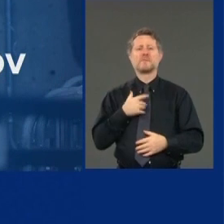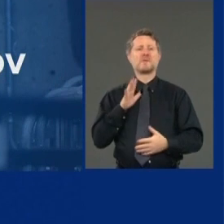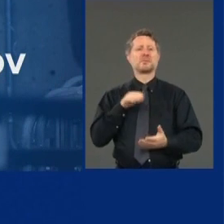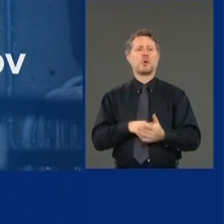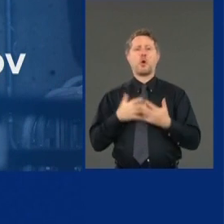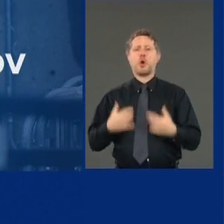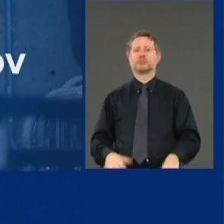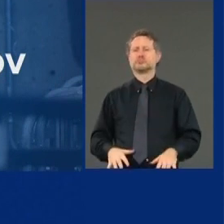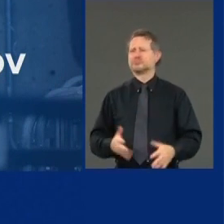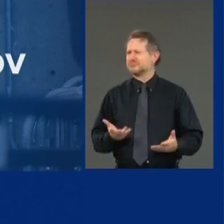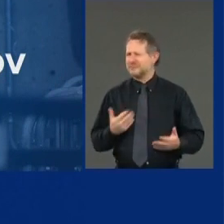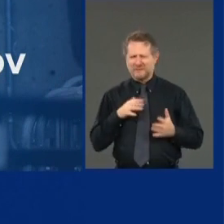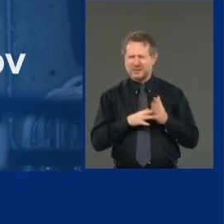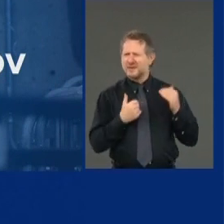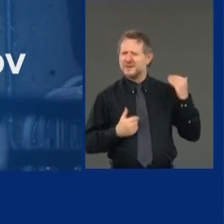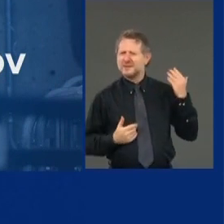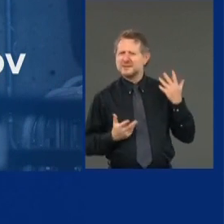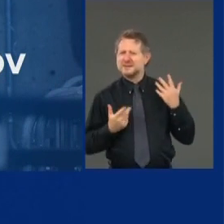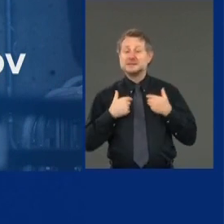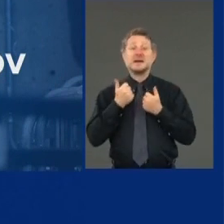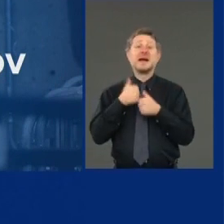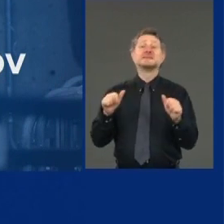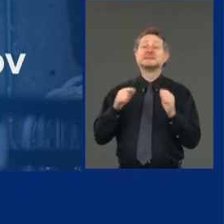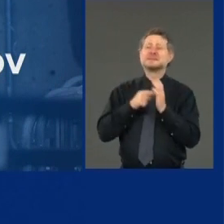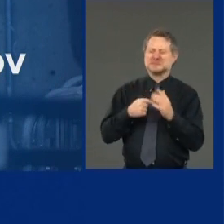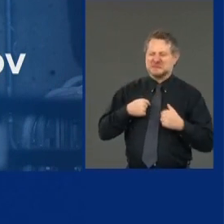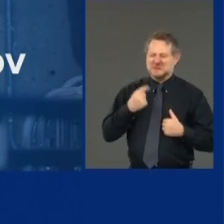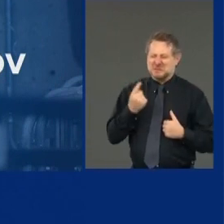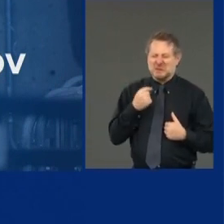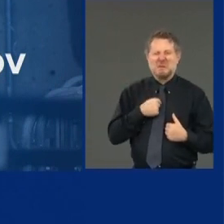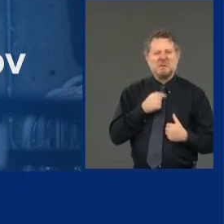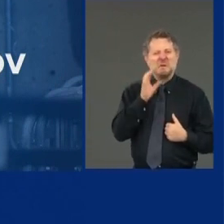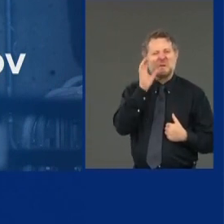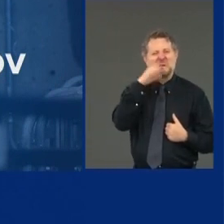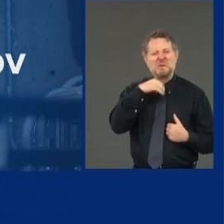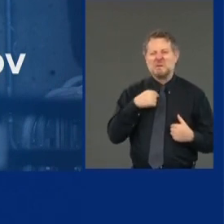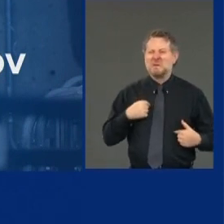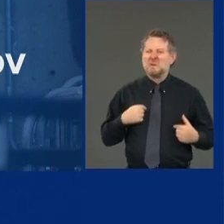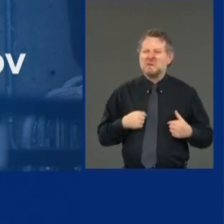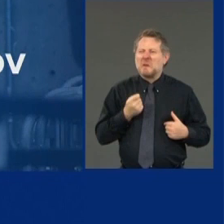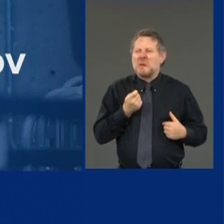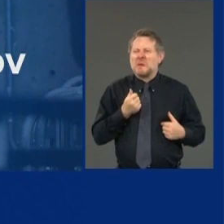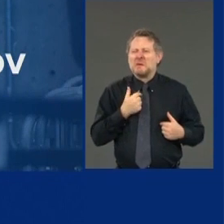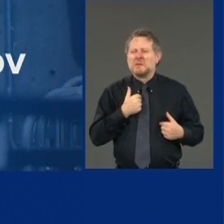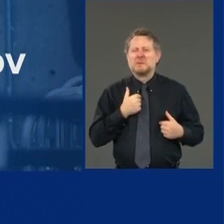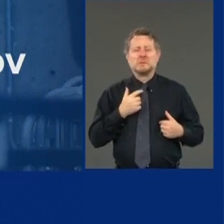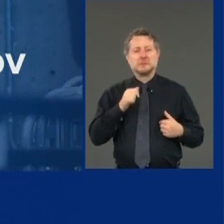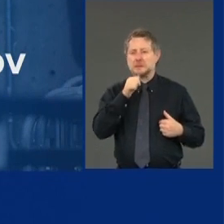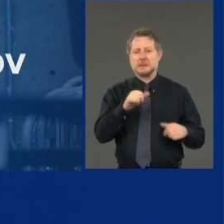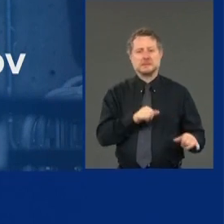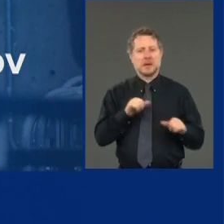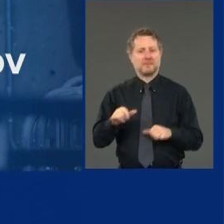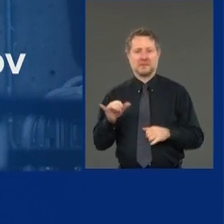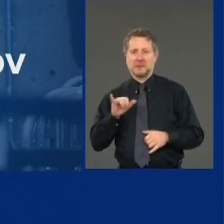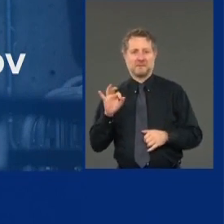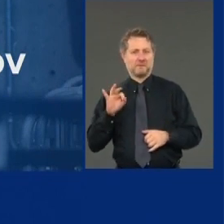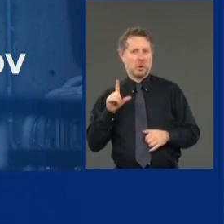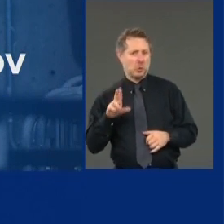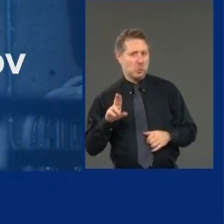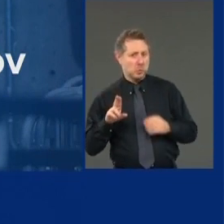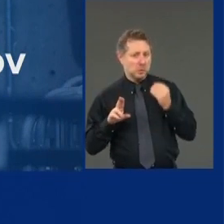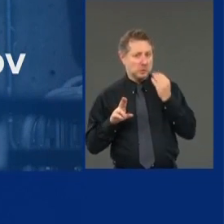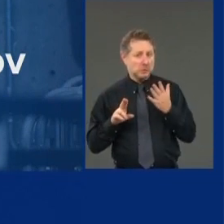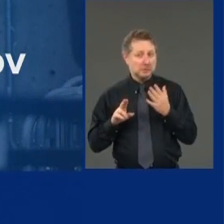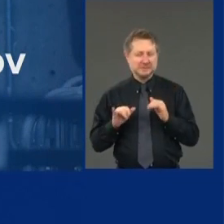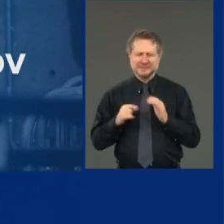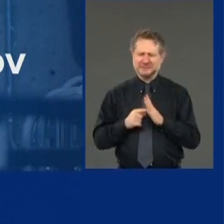you have any symptoms of COVID, which are basically the same symptoms as the flu. If you have any symptoms, get